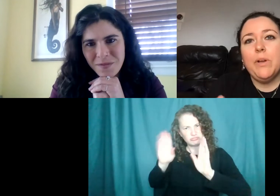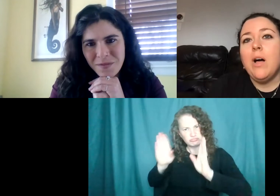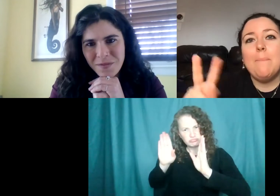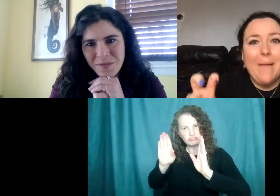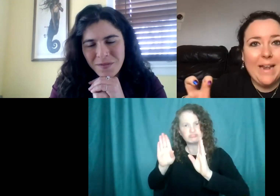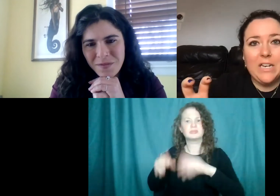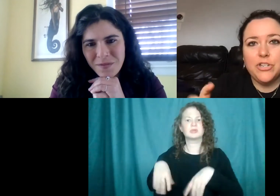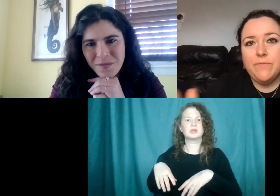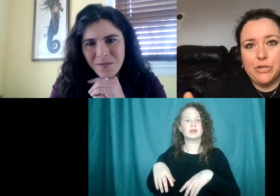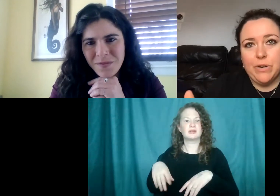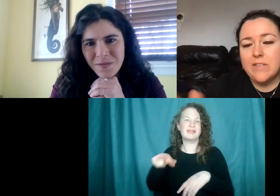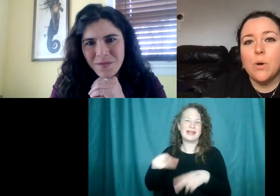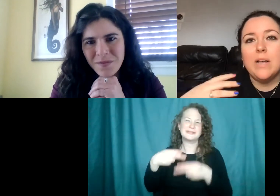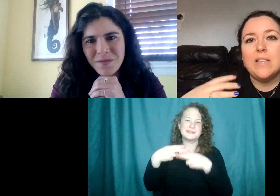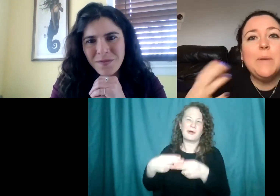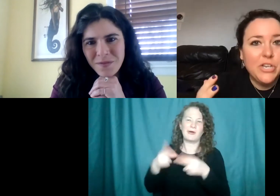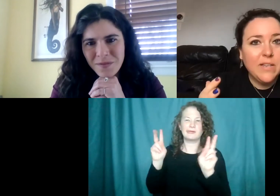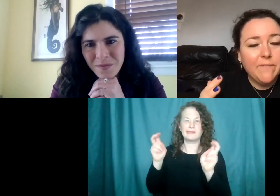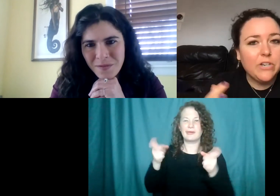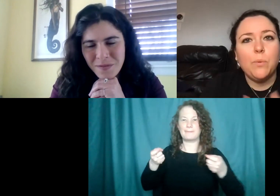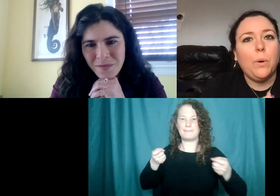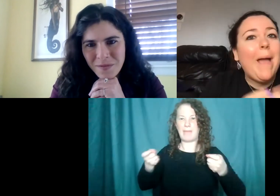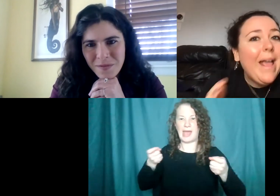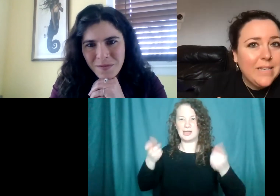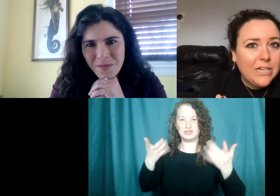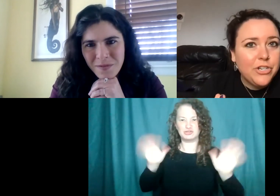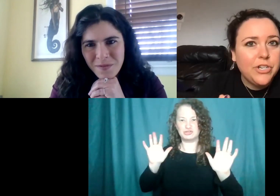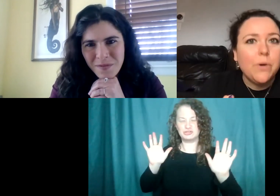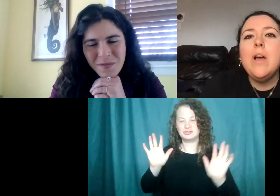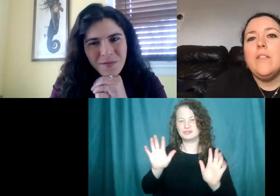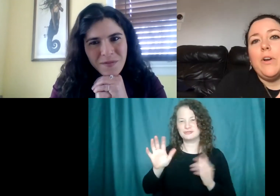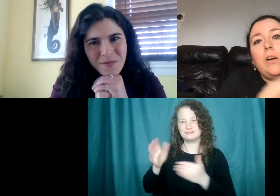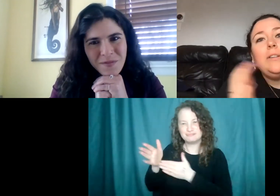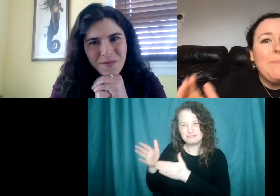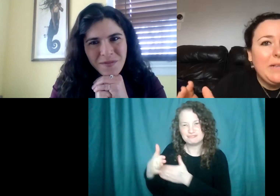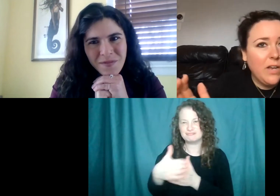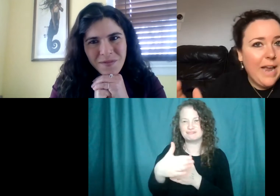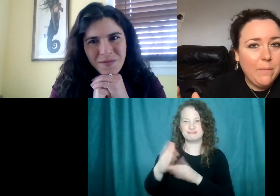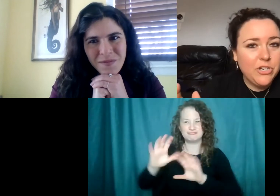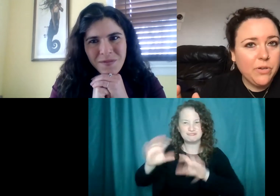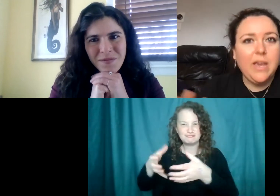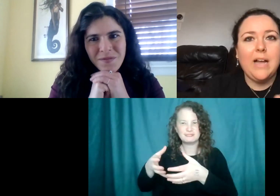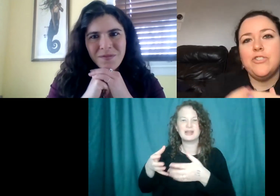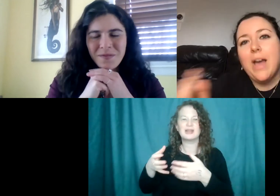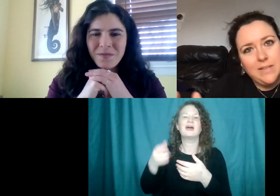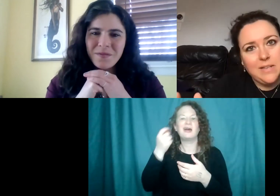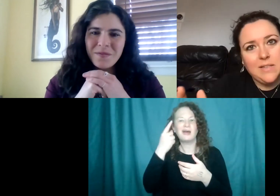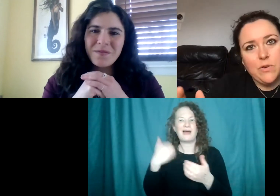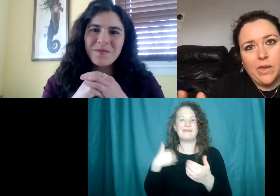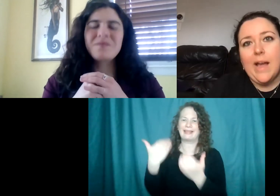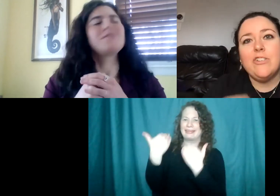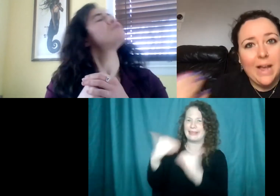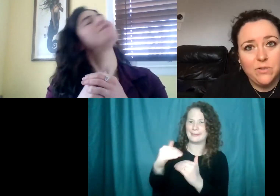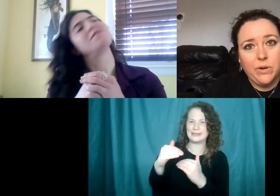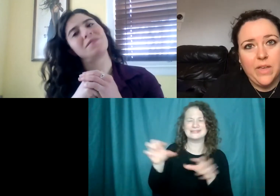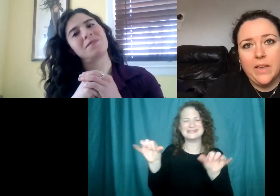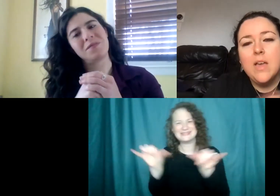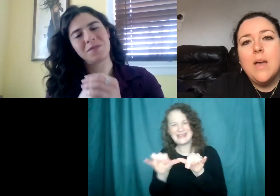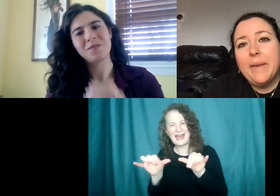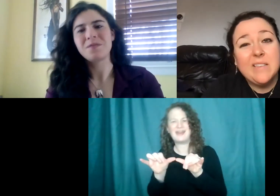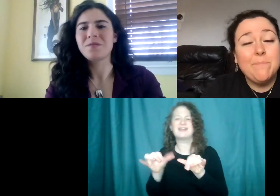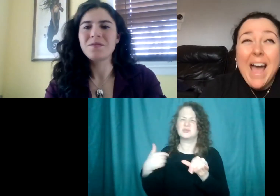absolutely what we call a managed fishery. So a species of fish that we're paying attention to, that there are limits on how much you can catch, sizes that you can catch, that